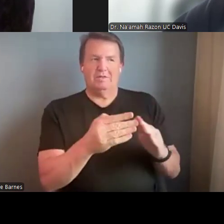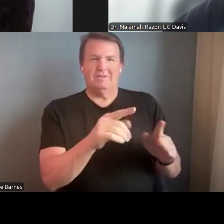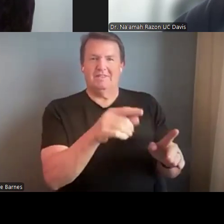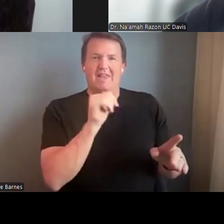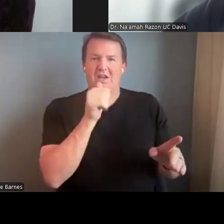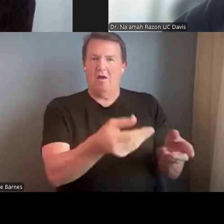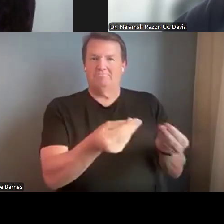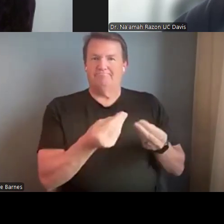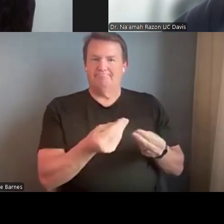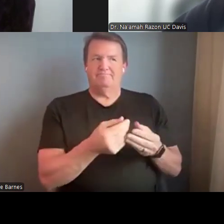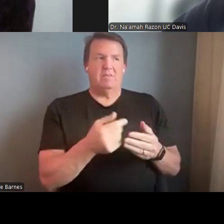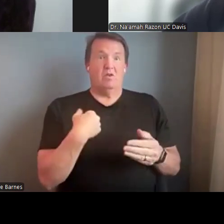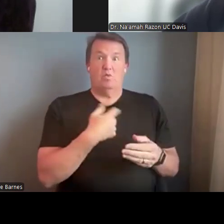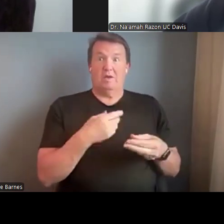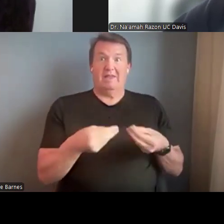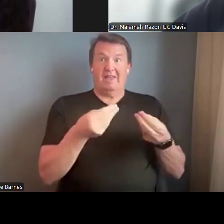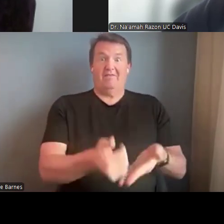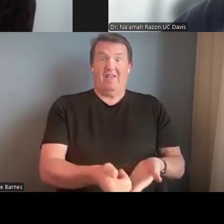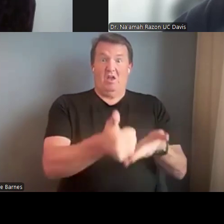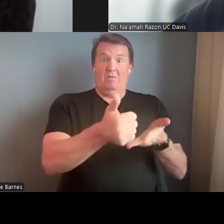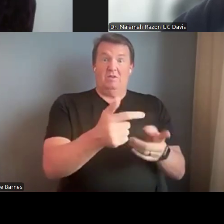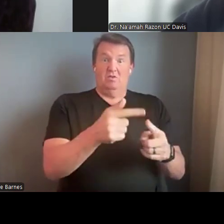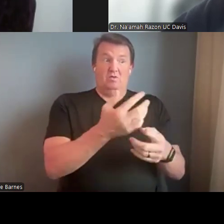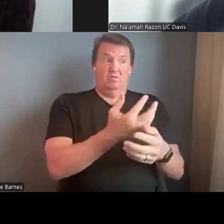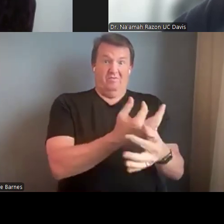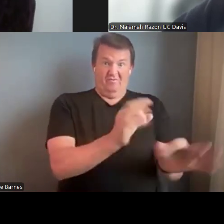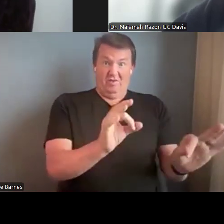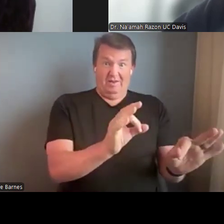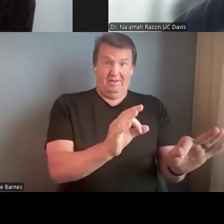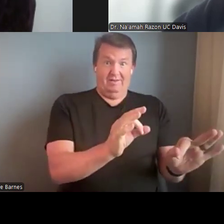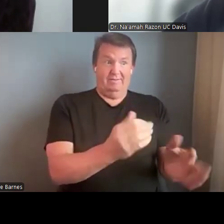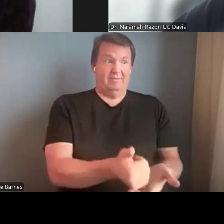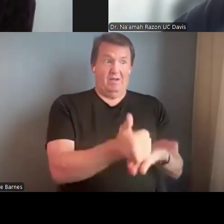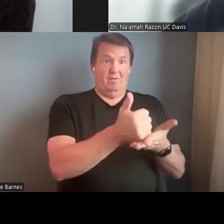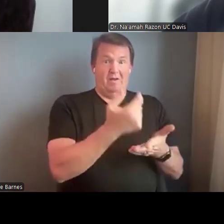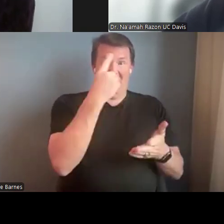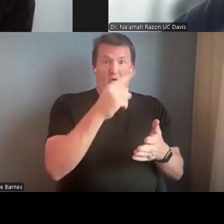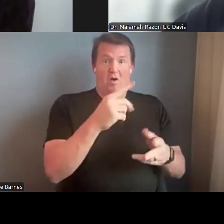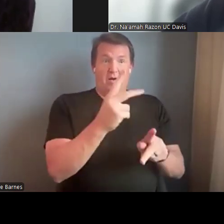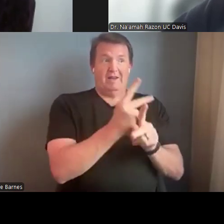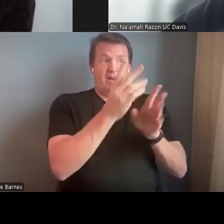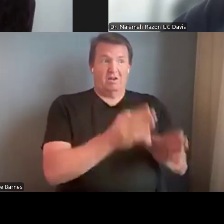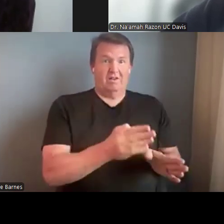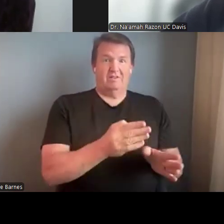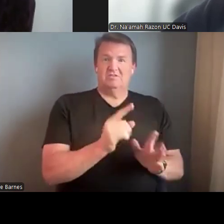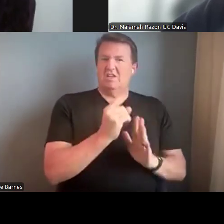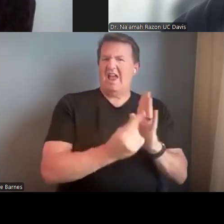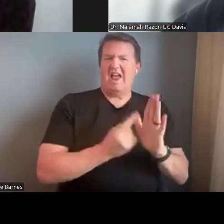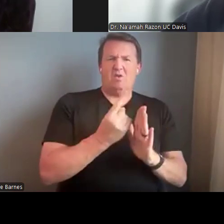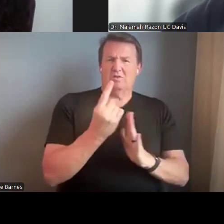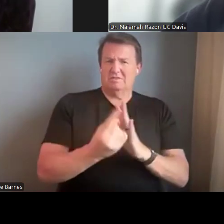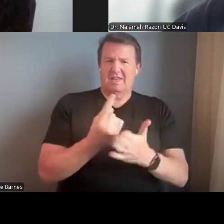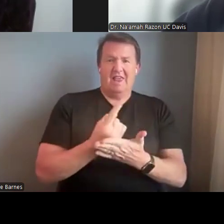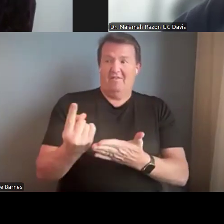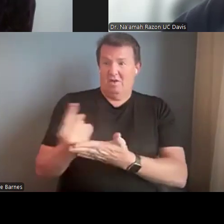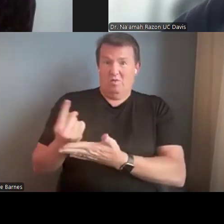free respite to the family caregivers. So they got a break, right? And it was 4 hours weekly for 6 months. And it was just such a blessing to the families